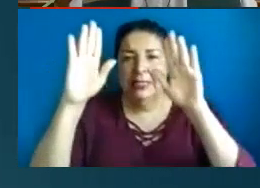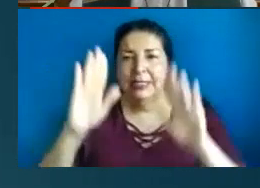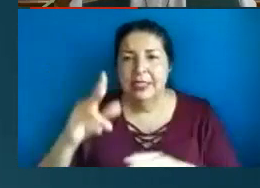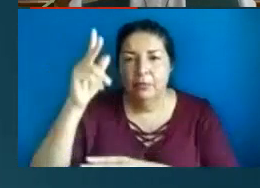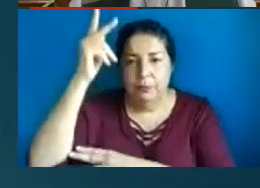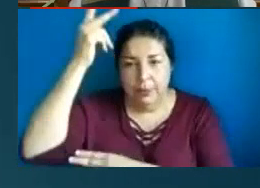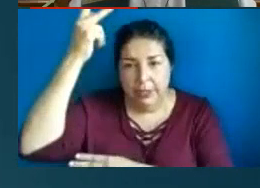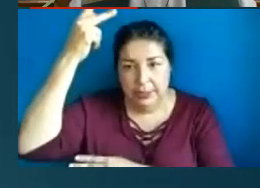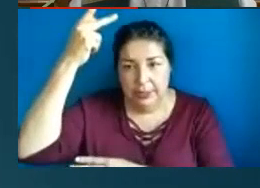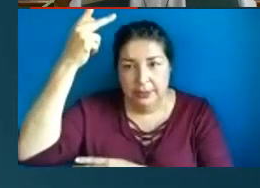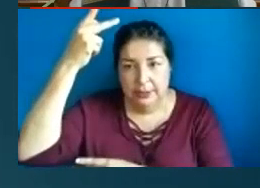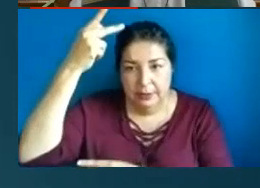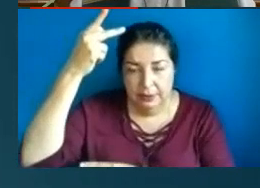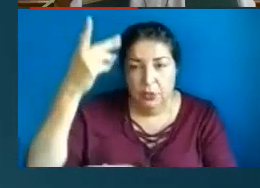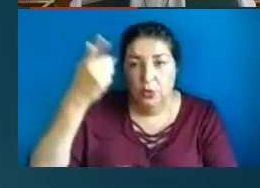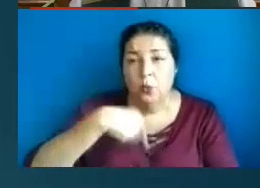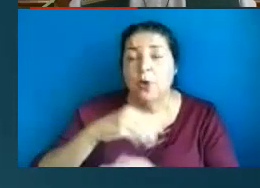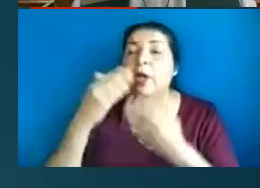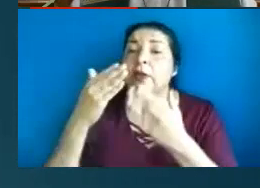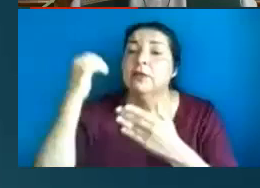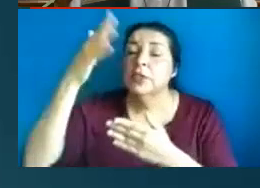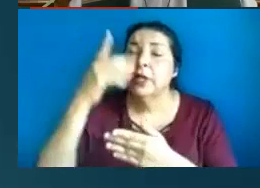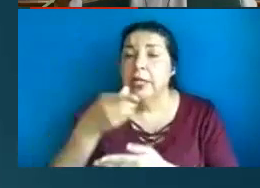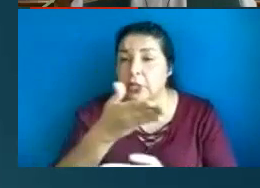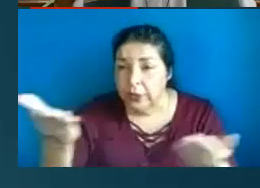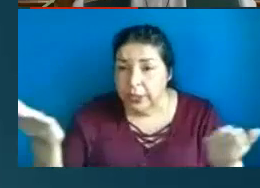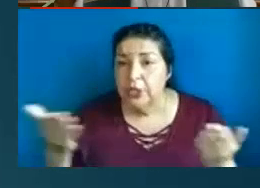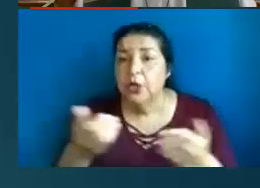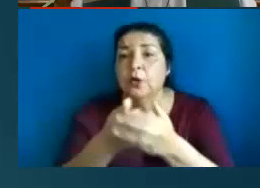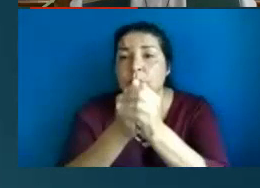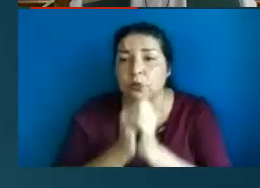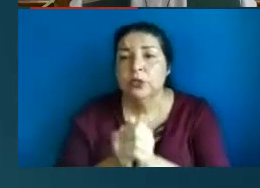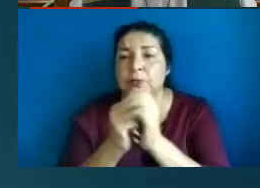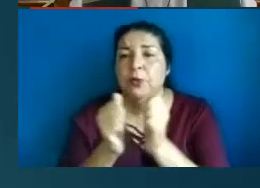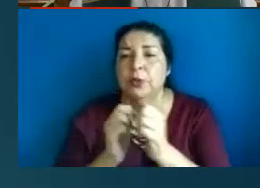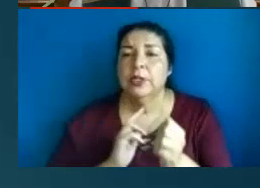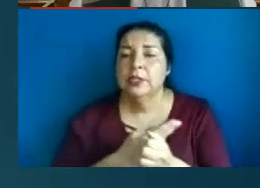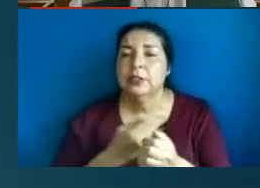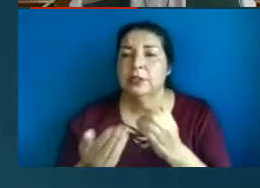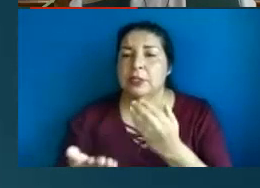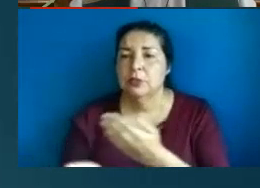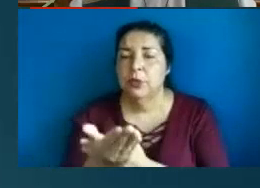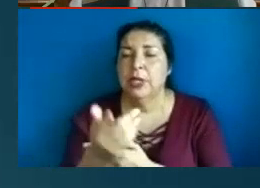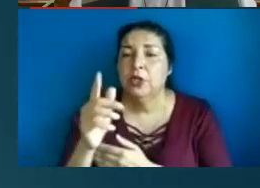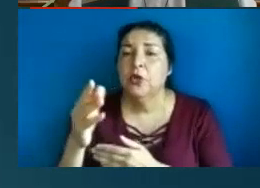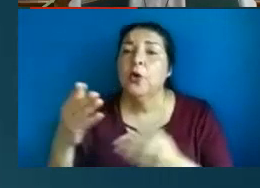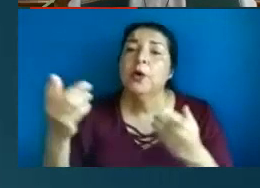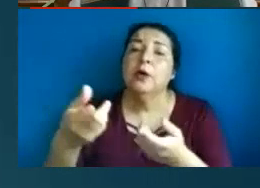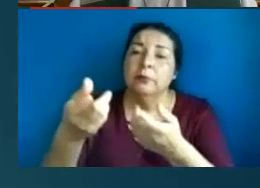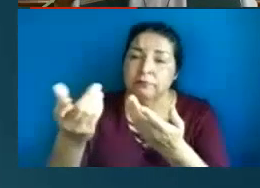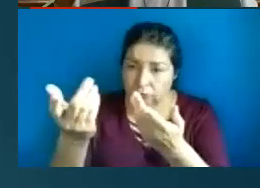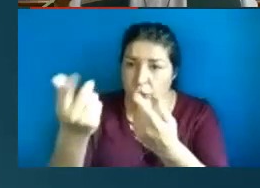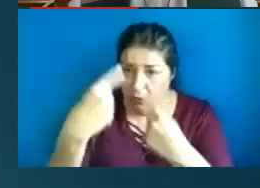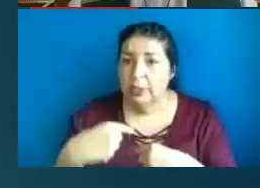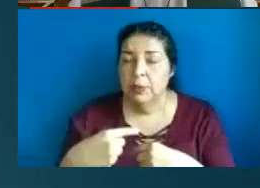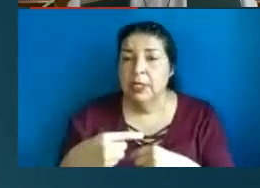We're thankful to God that you are here to worship with us this morning. Your presence is truly a gift from God. May